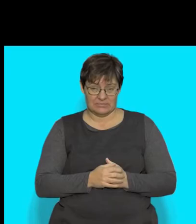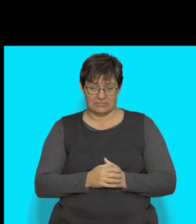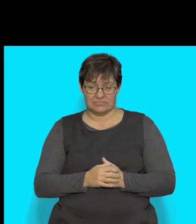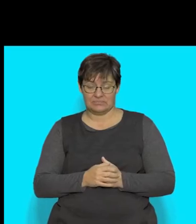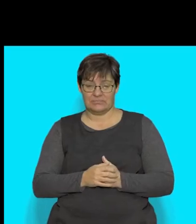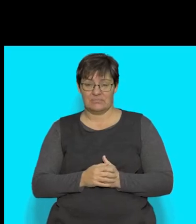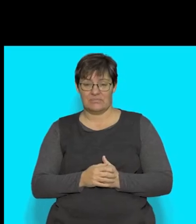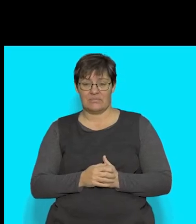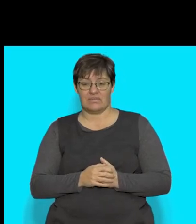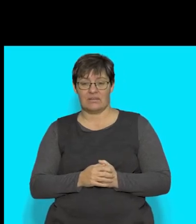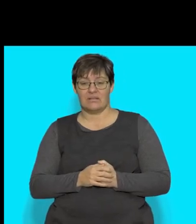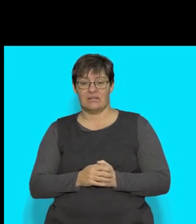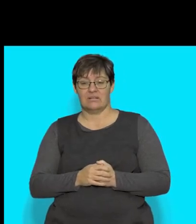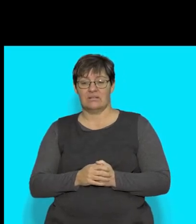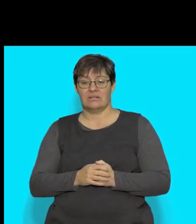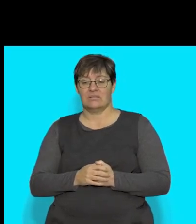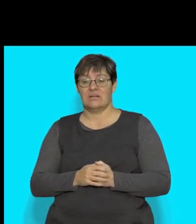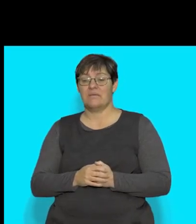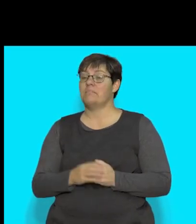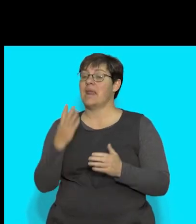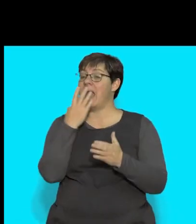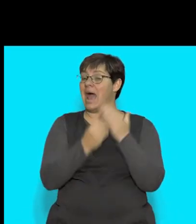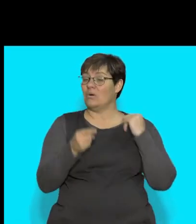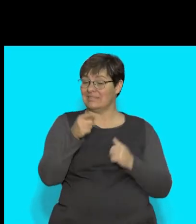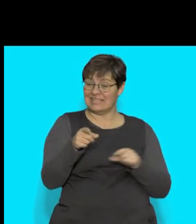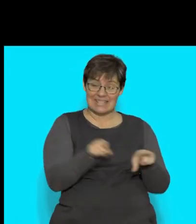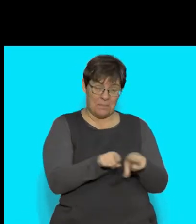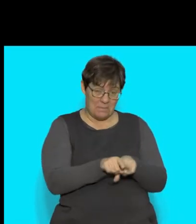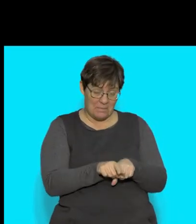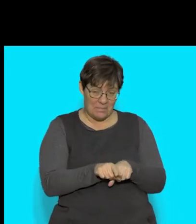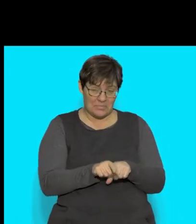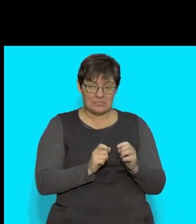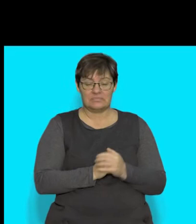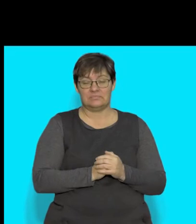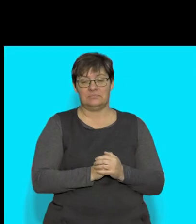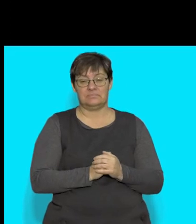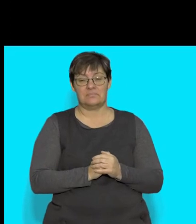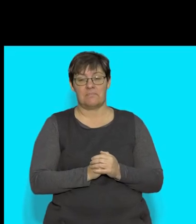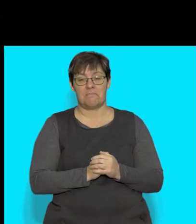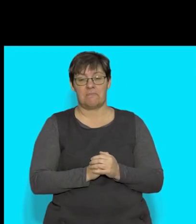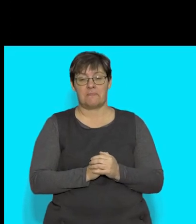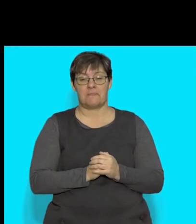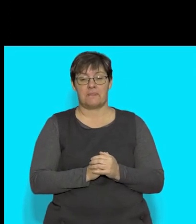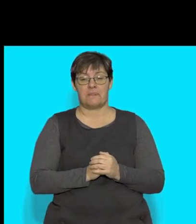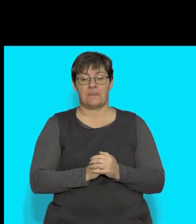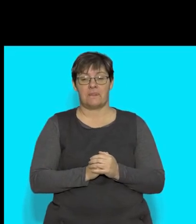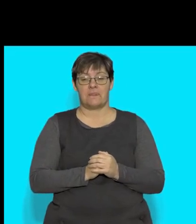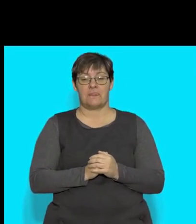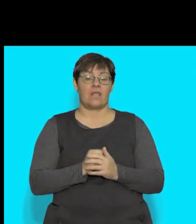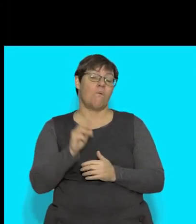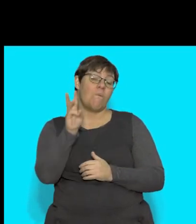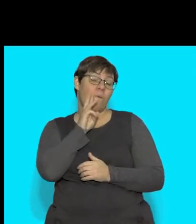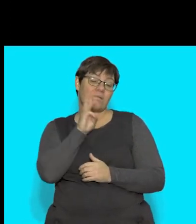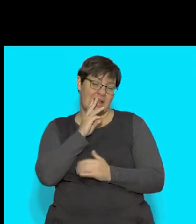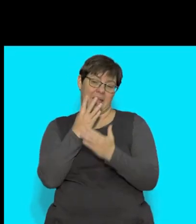time, out of the tubules, right, is going to be water. Now, water moves out